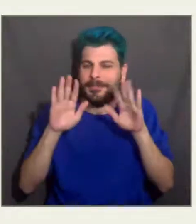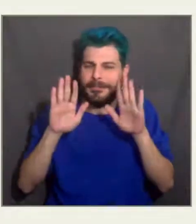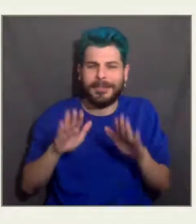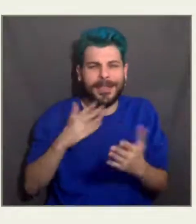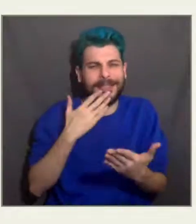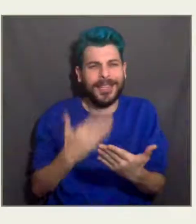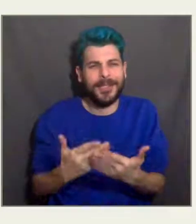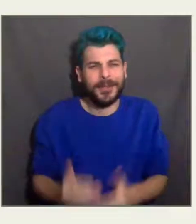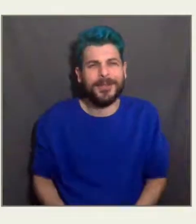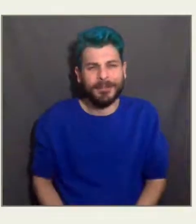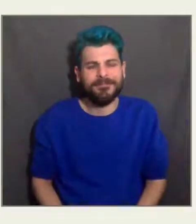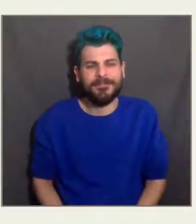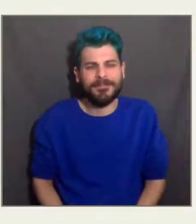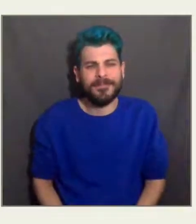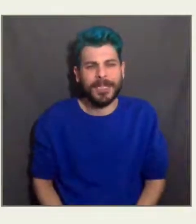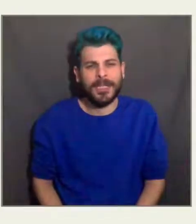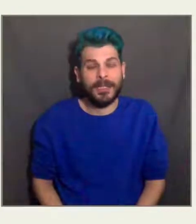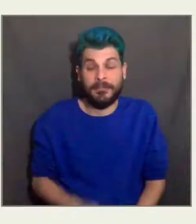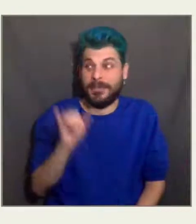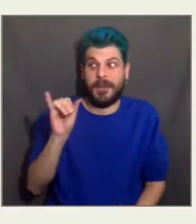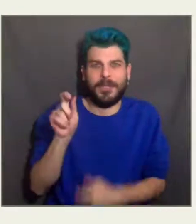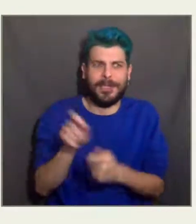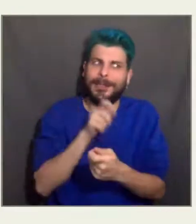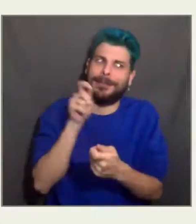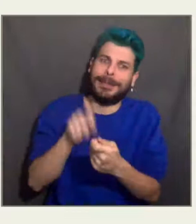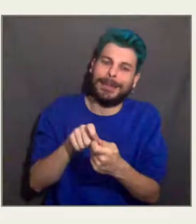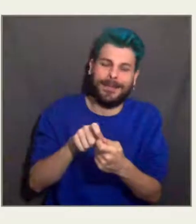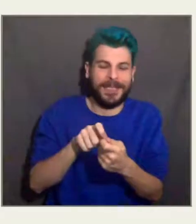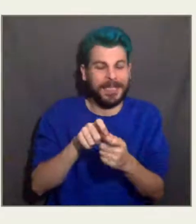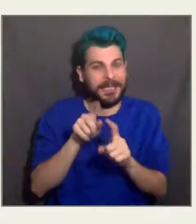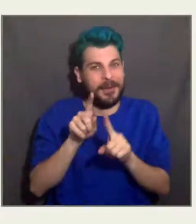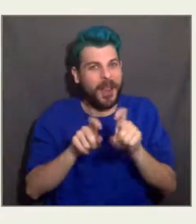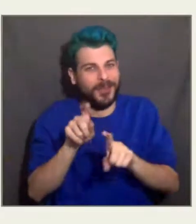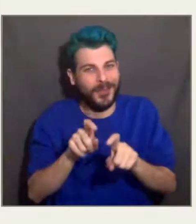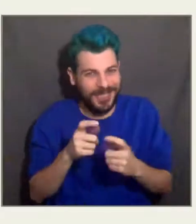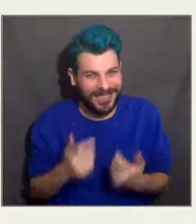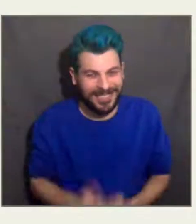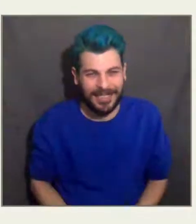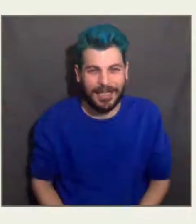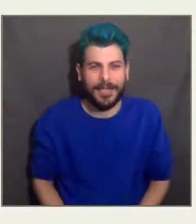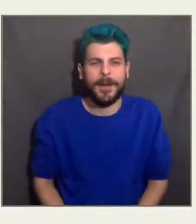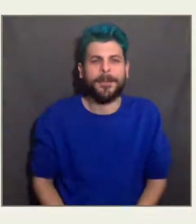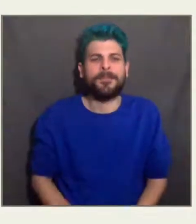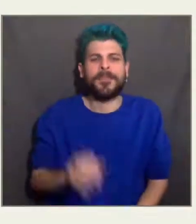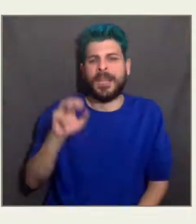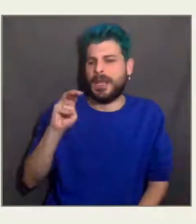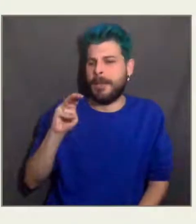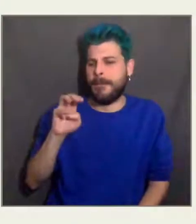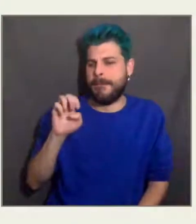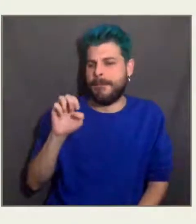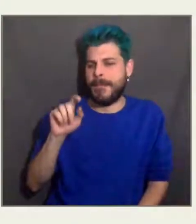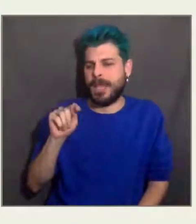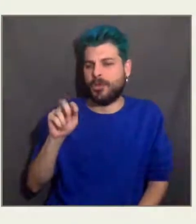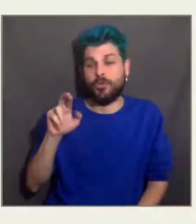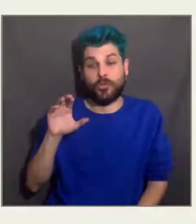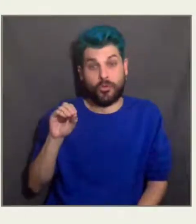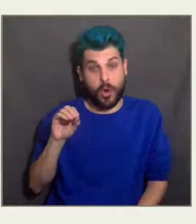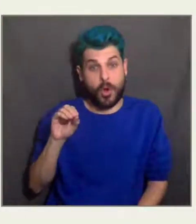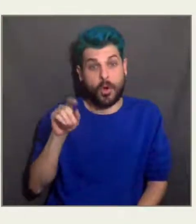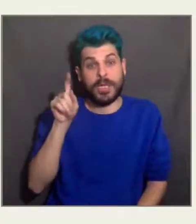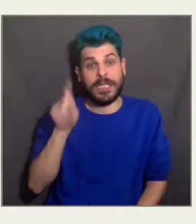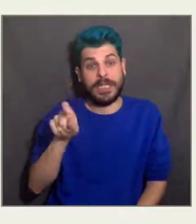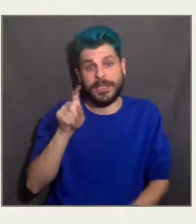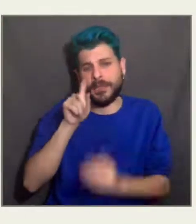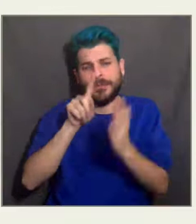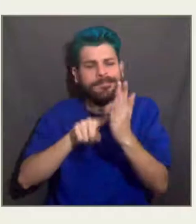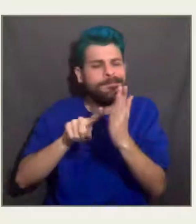That's a very specific question, but what would it take for Metro to reevaluate Gateway and